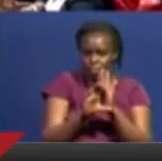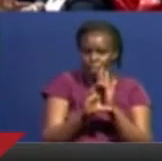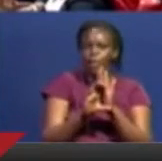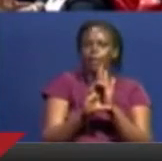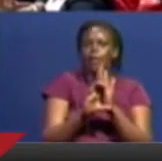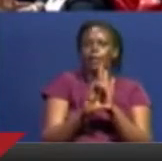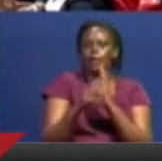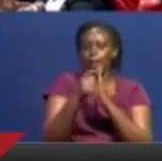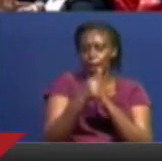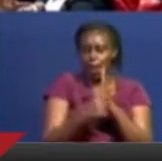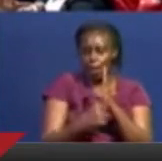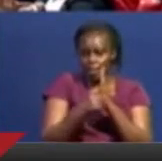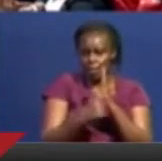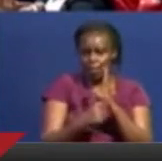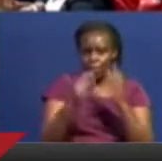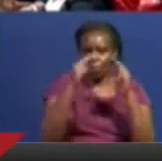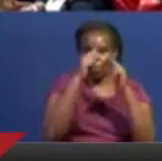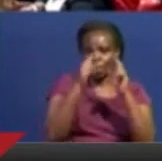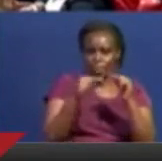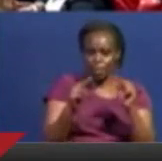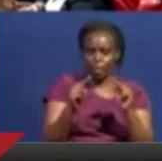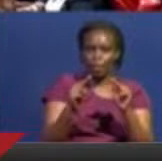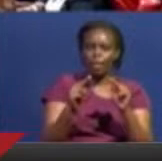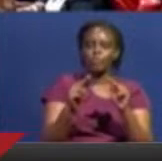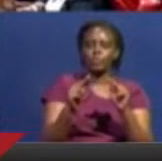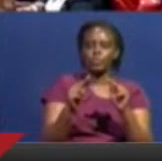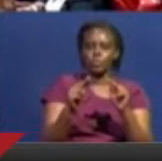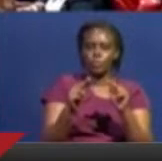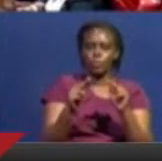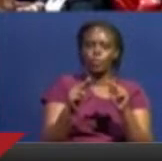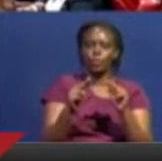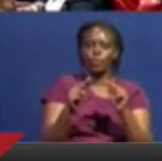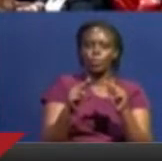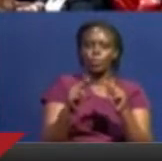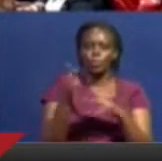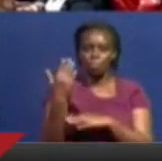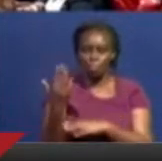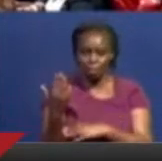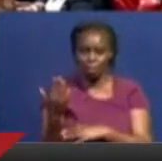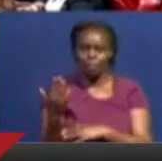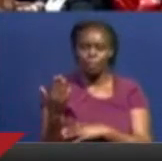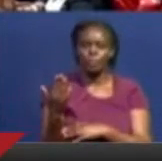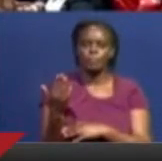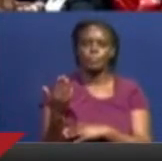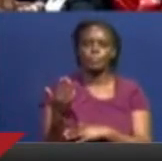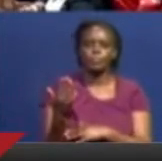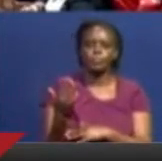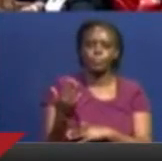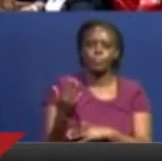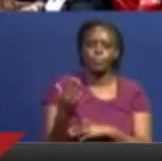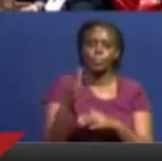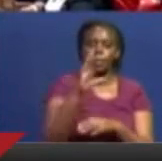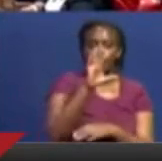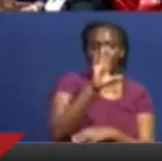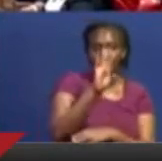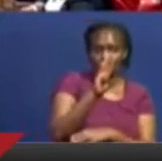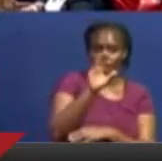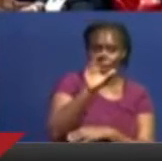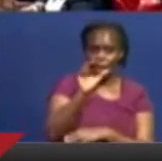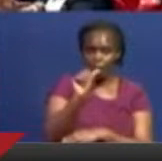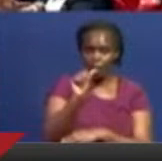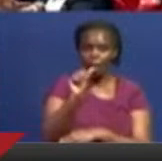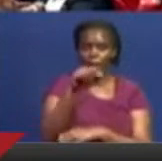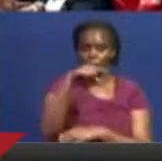articles in local and international peer-reviewed journals. Honorable Kindiki holds a Bachelor of